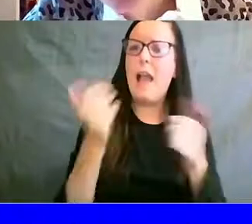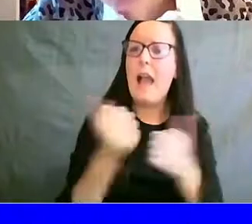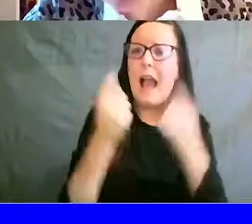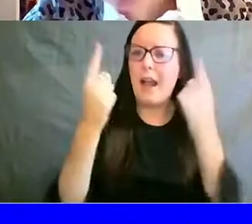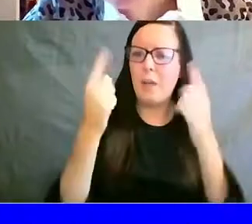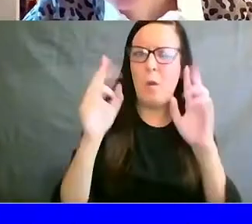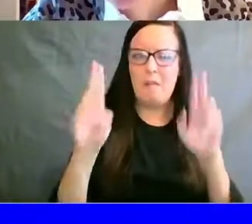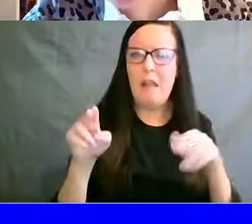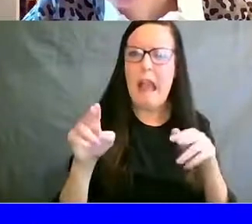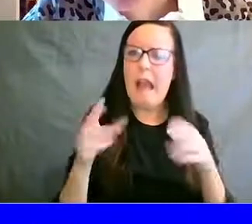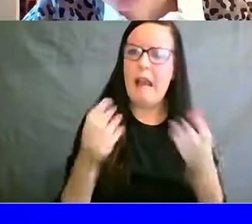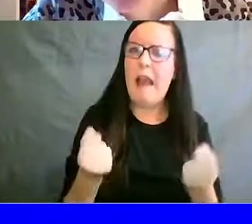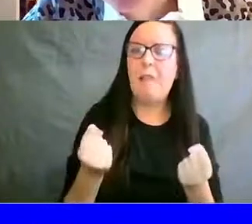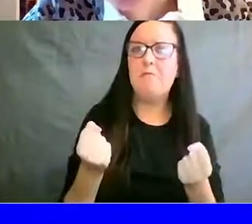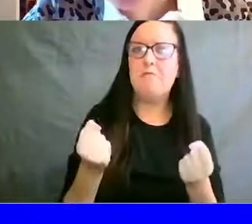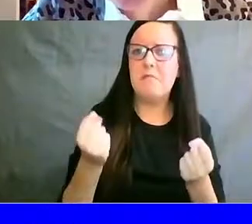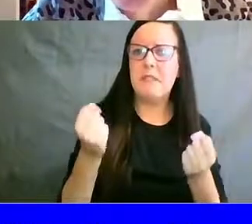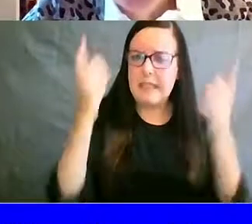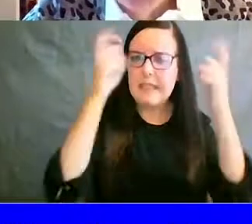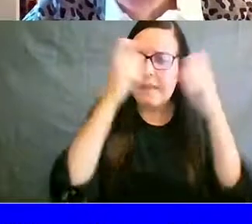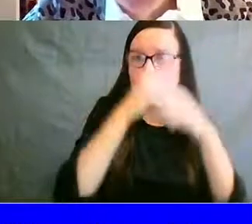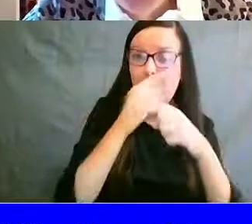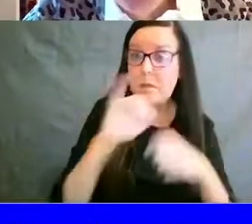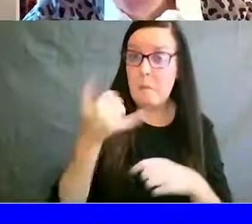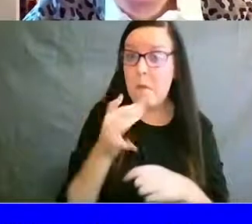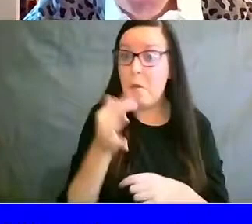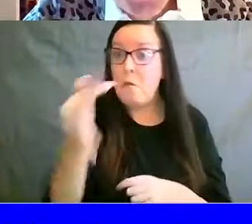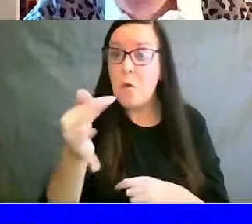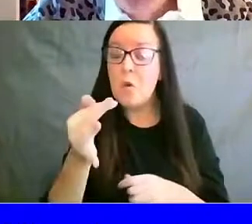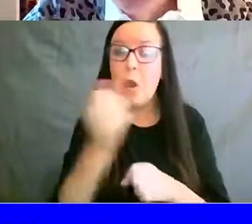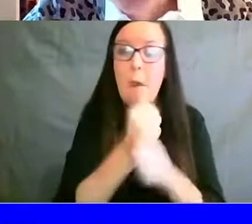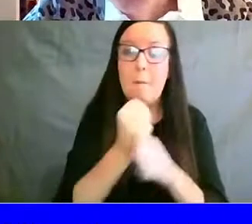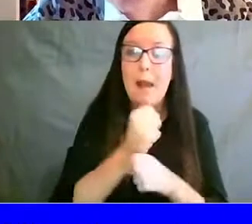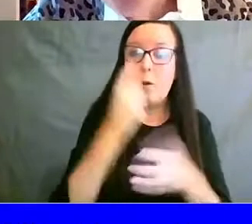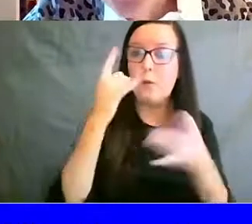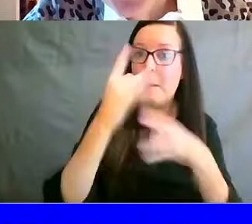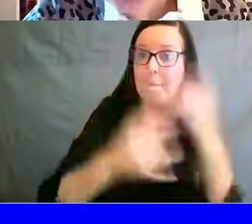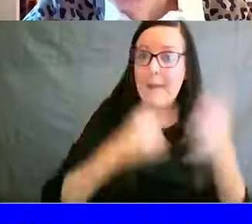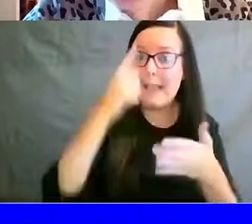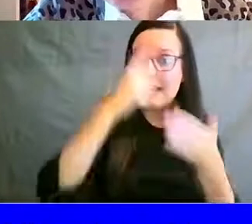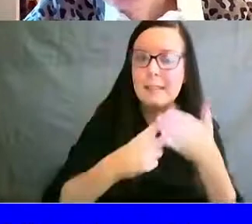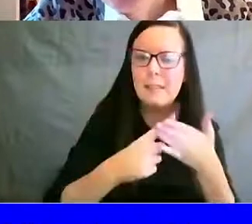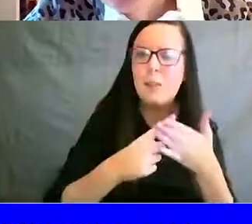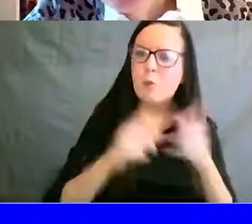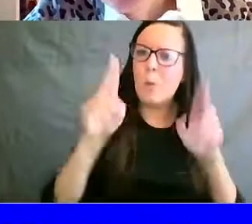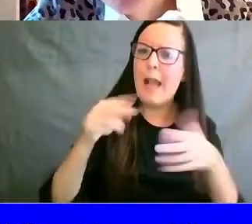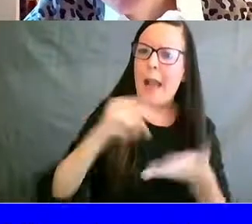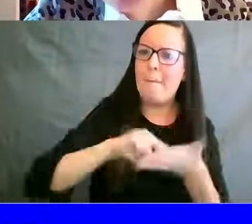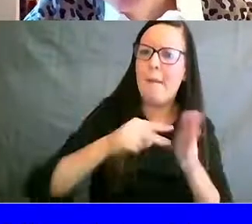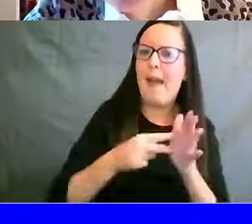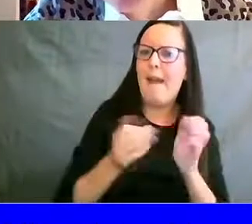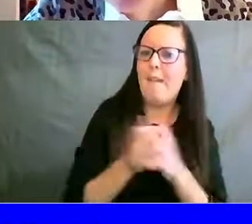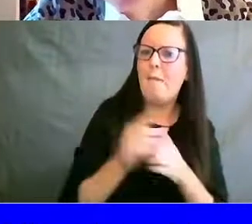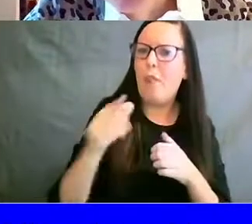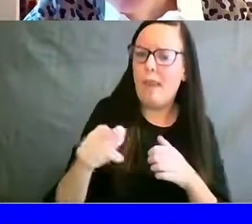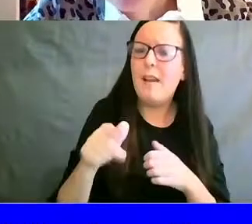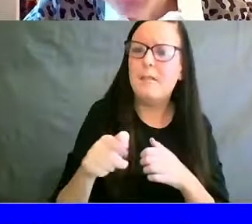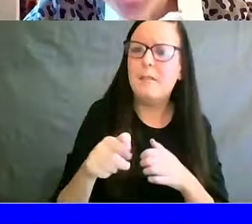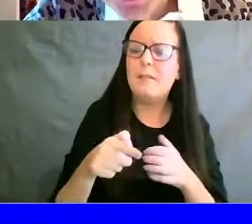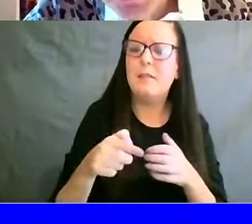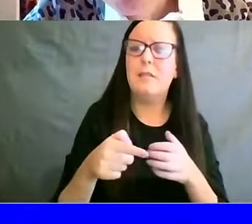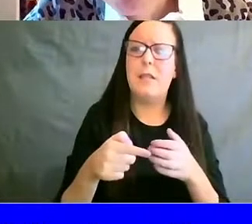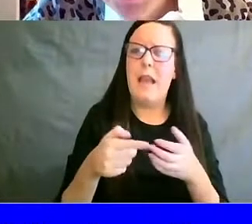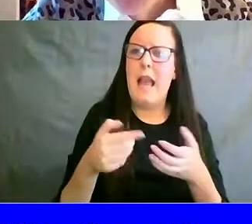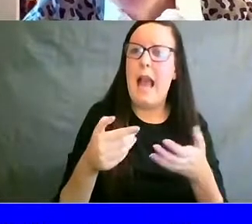with our decision-making capacity at a future point, and the Act provides opportunities to plan ahead for that by way of expanded enduring powers